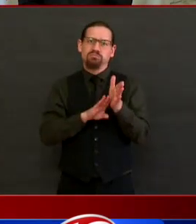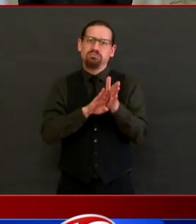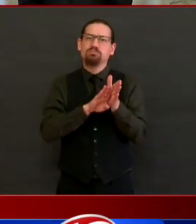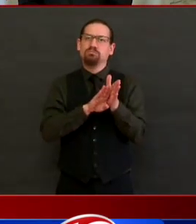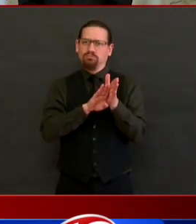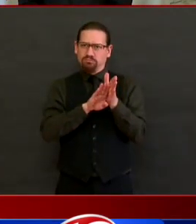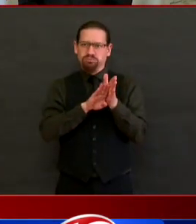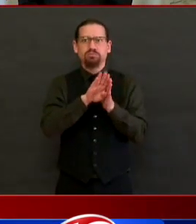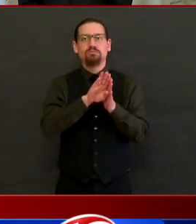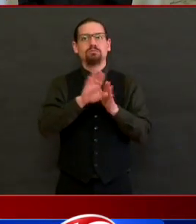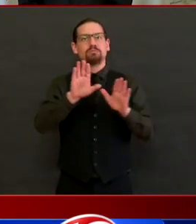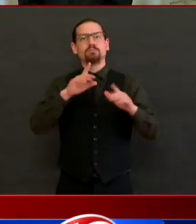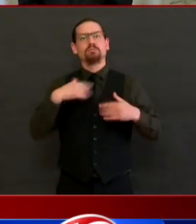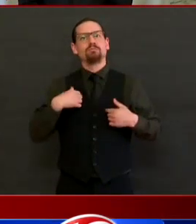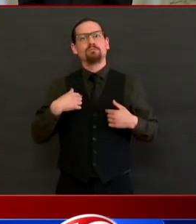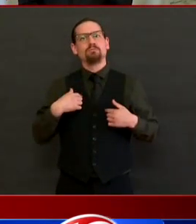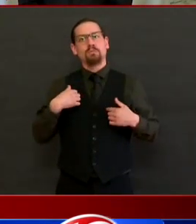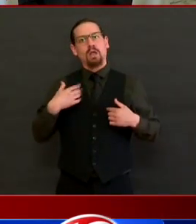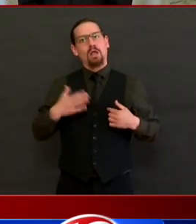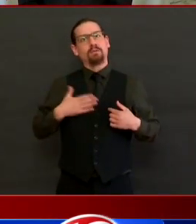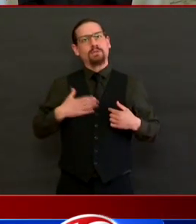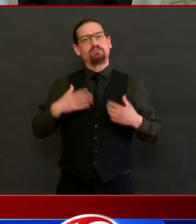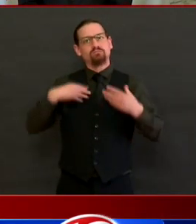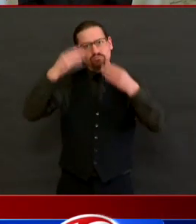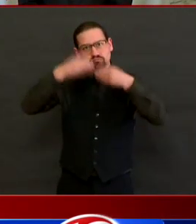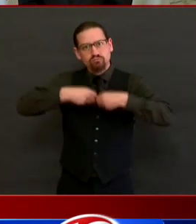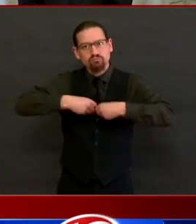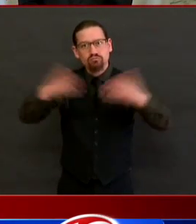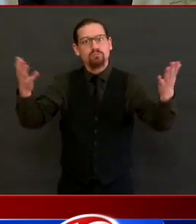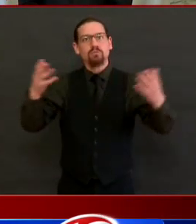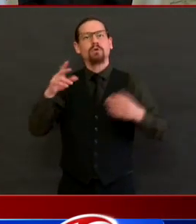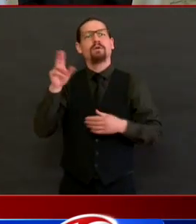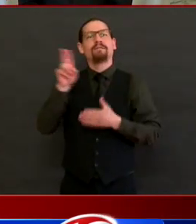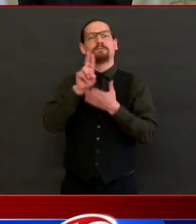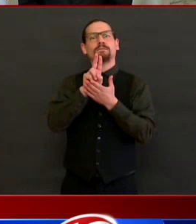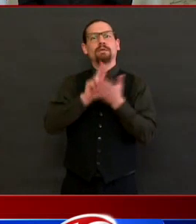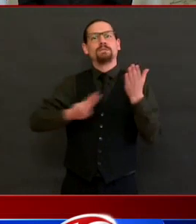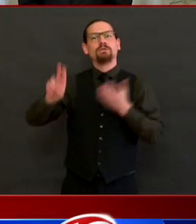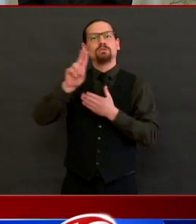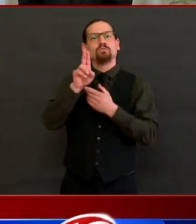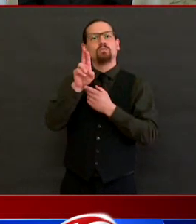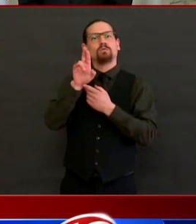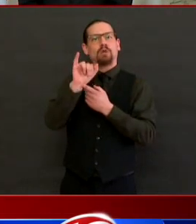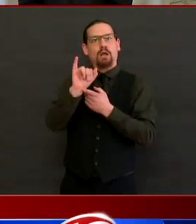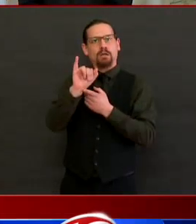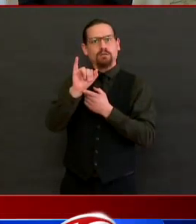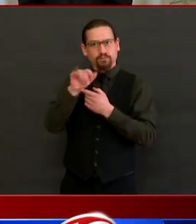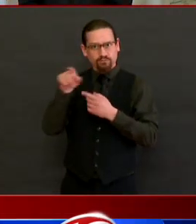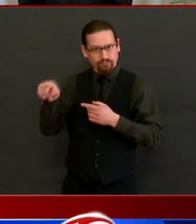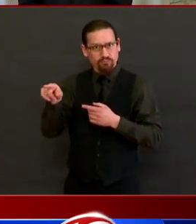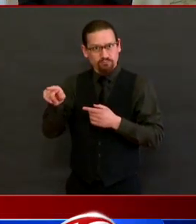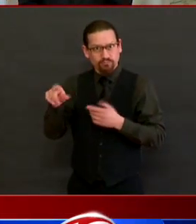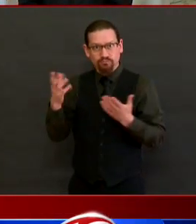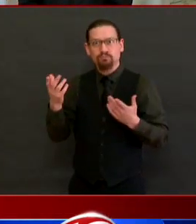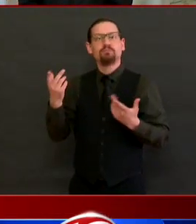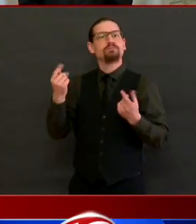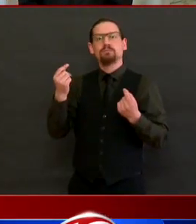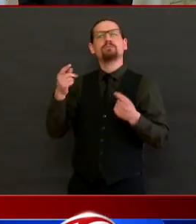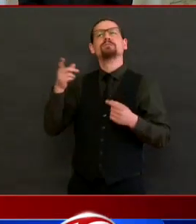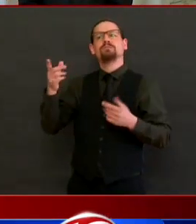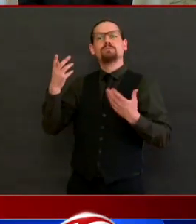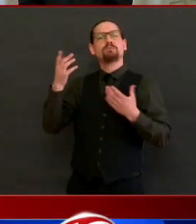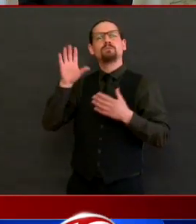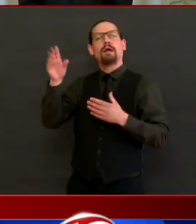now the URI Dining Services is launching a partnership with senior centers, delivering healthy dinners to our